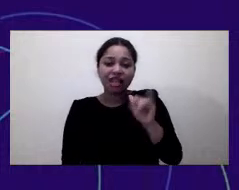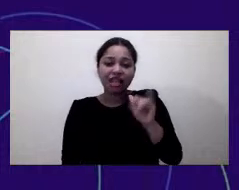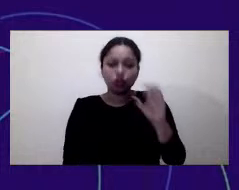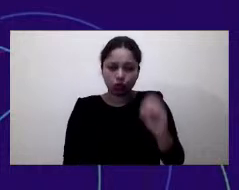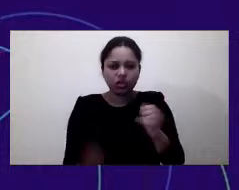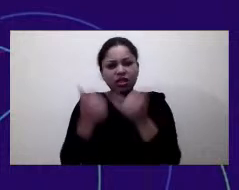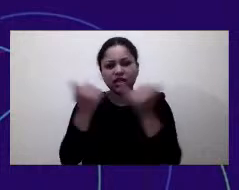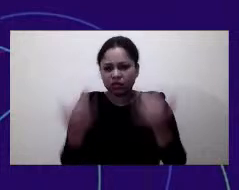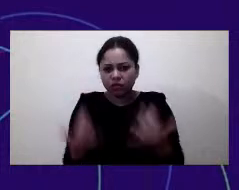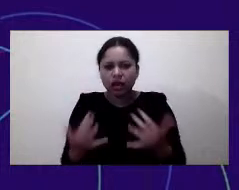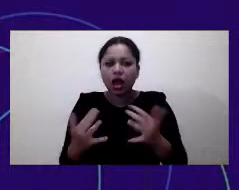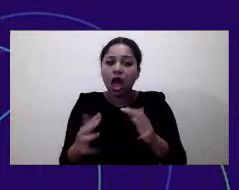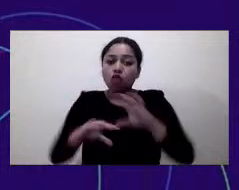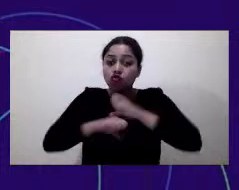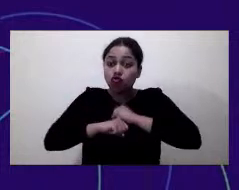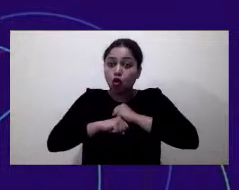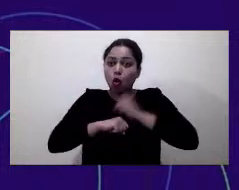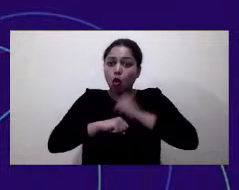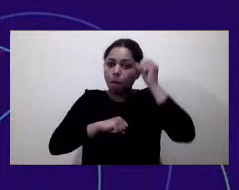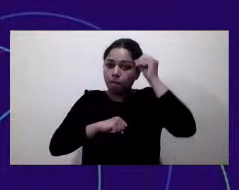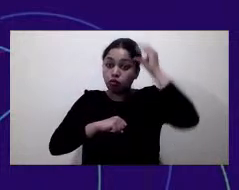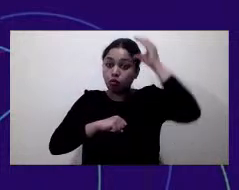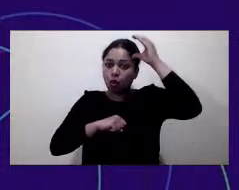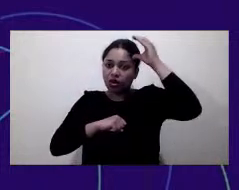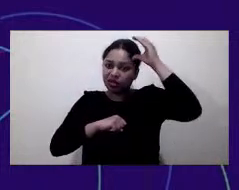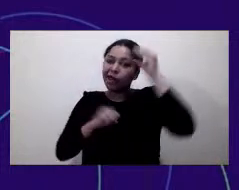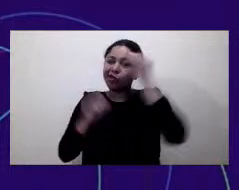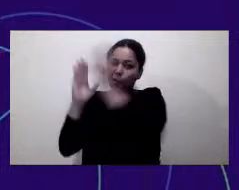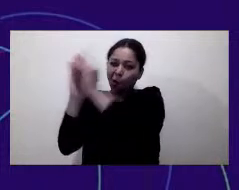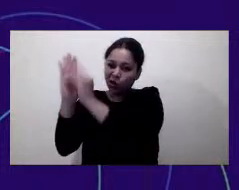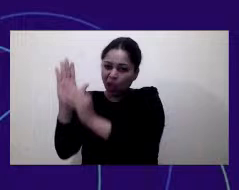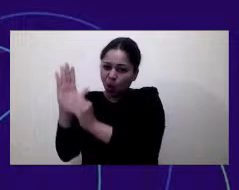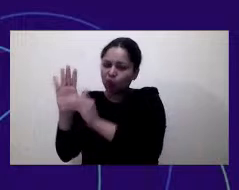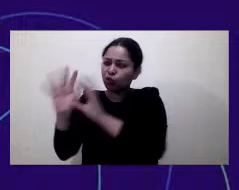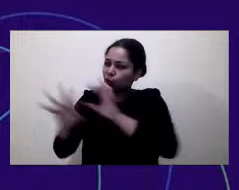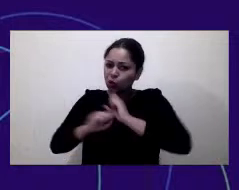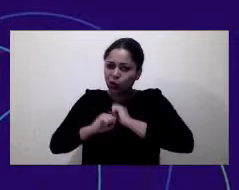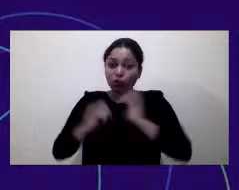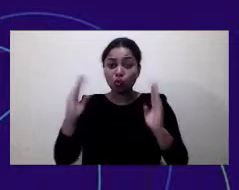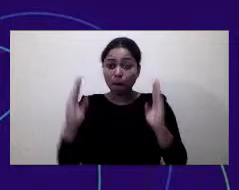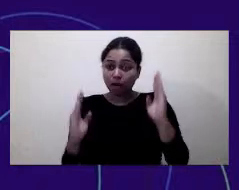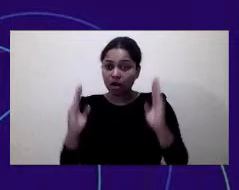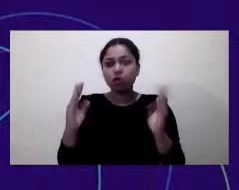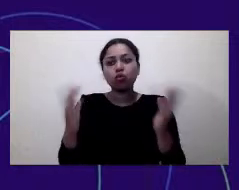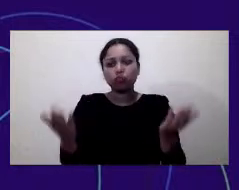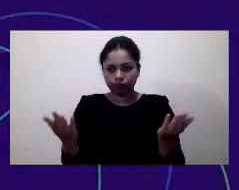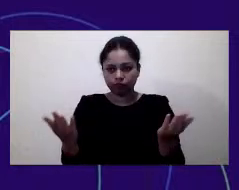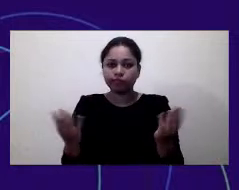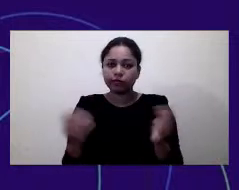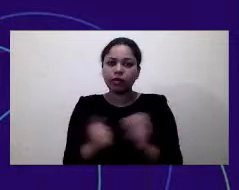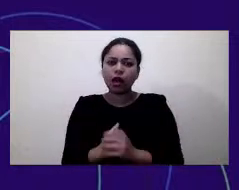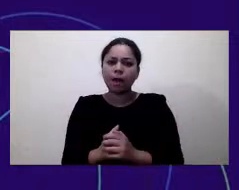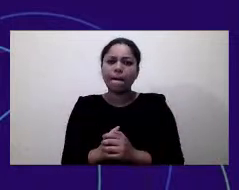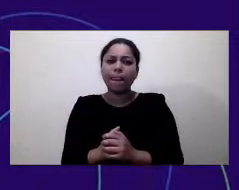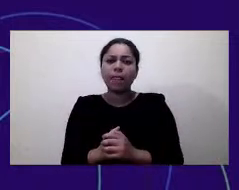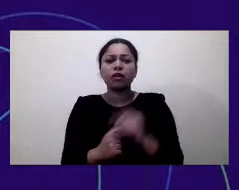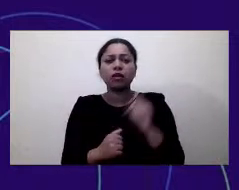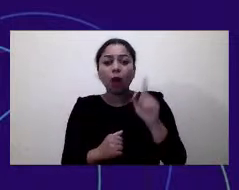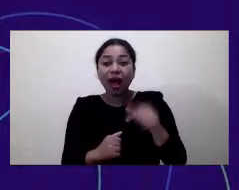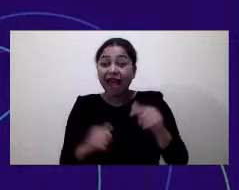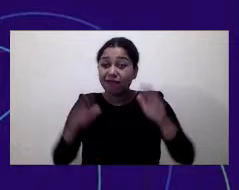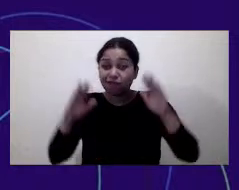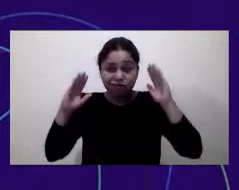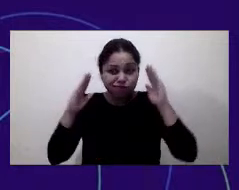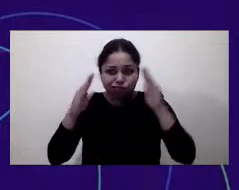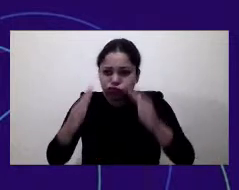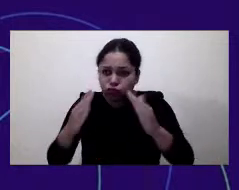contents studied in the classroom during a certain period of time. So this is important to emphasize that we should,